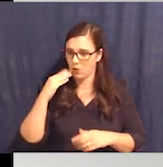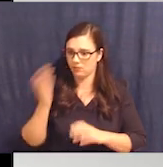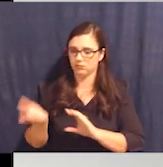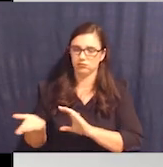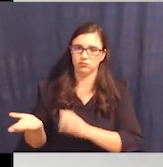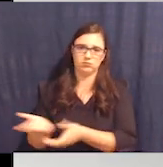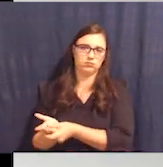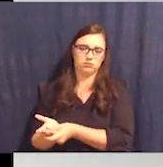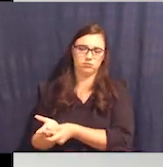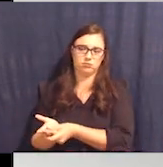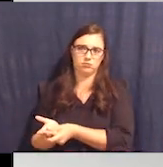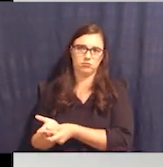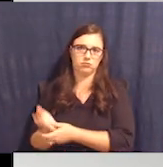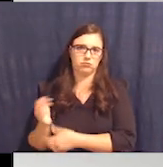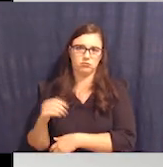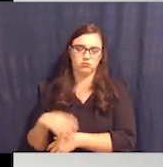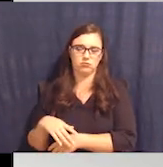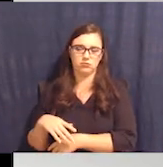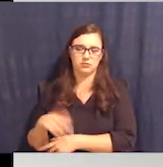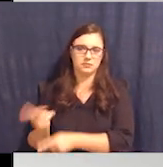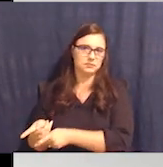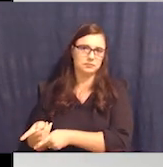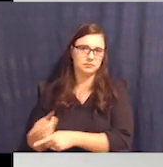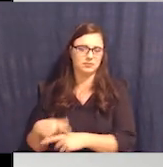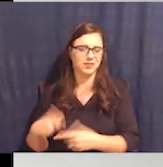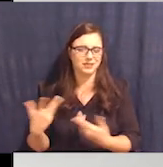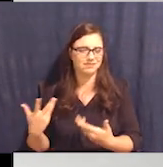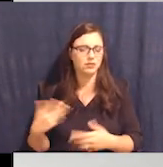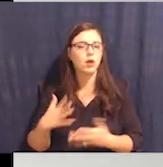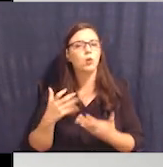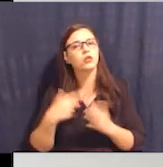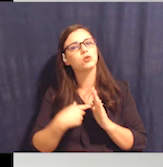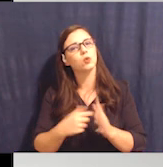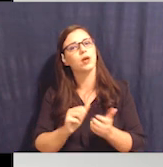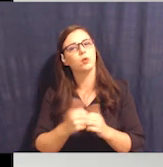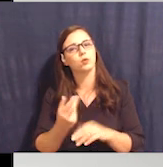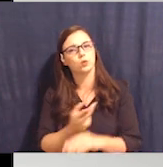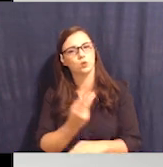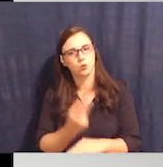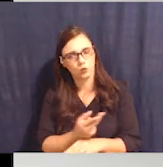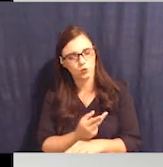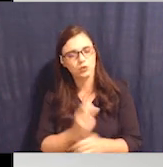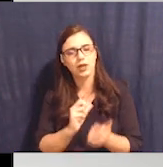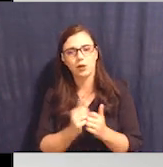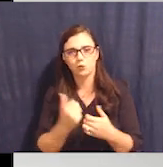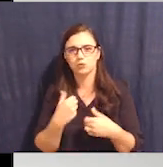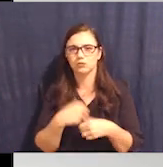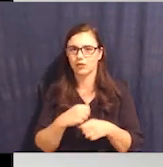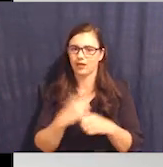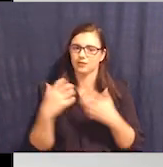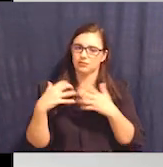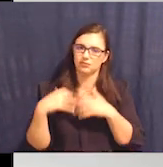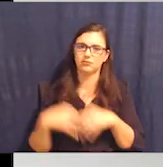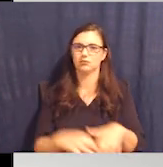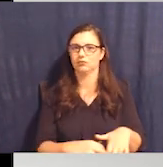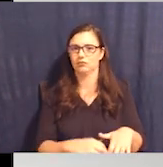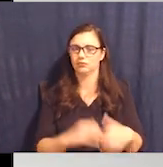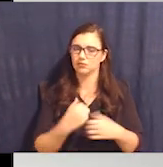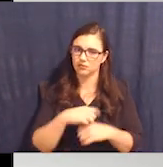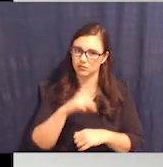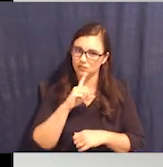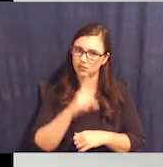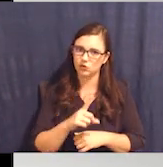come home, put it away, and file it away. But I want to show you how to use it, how to make